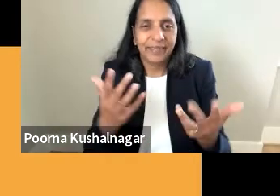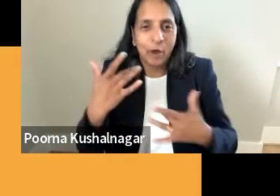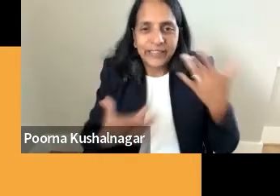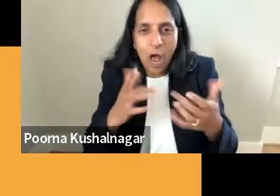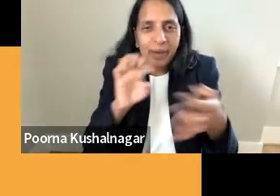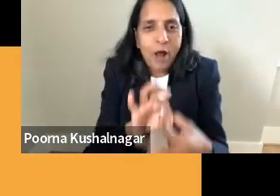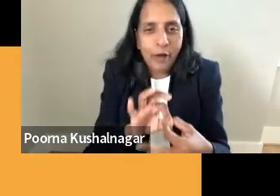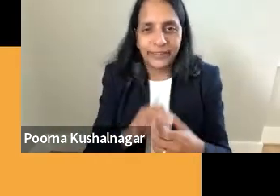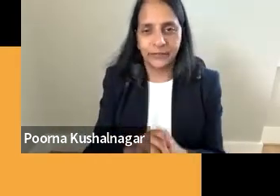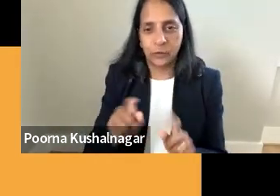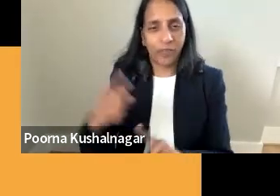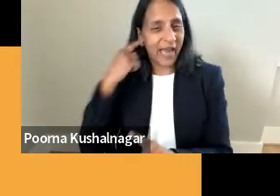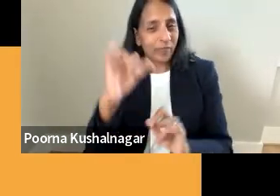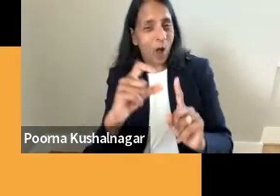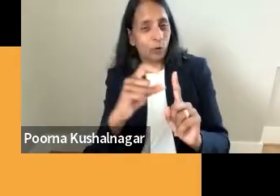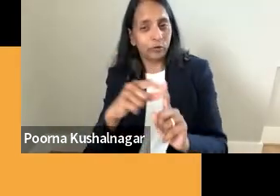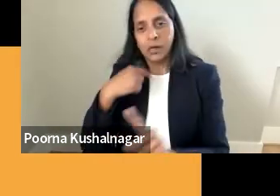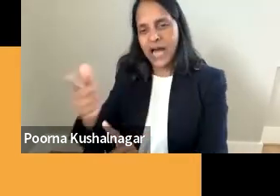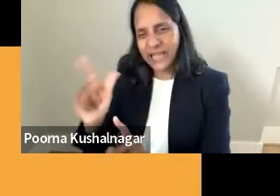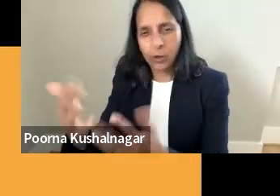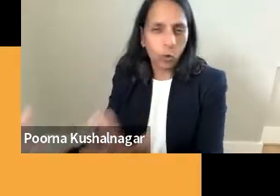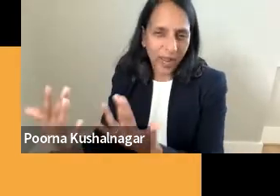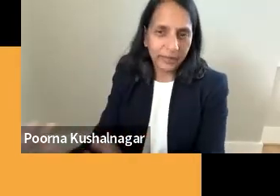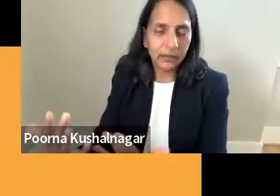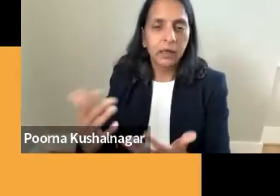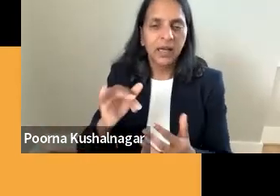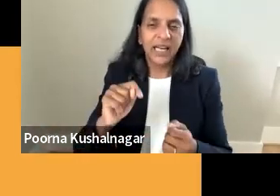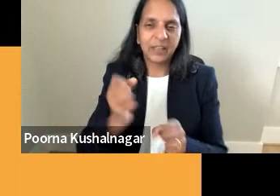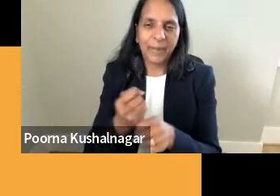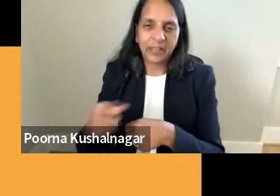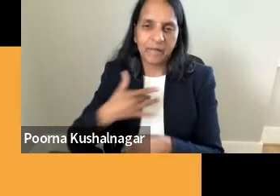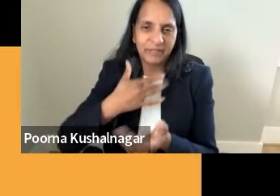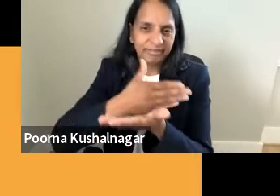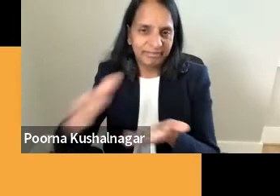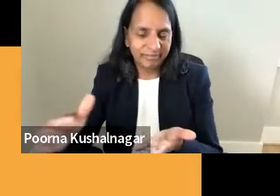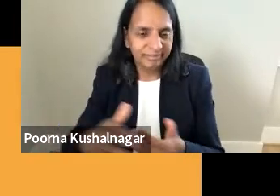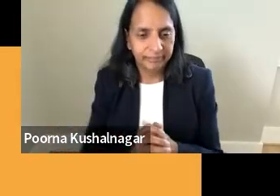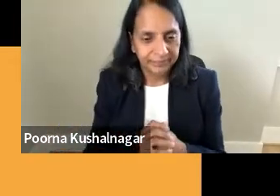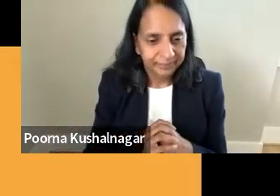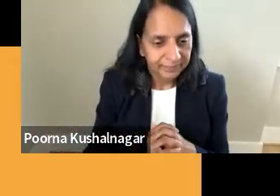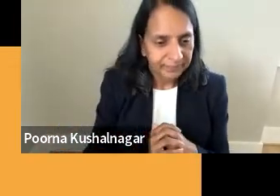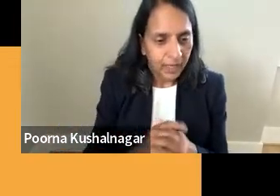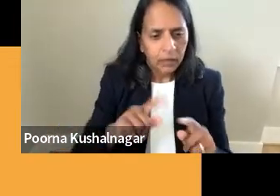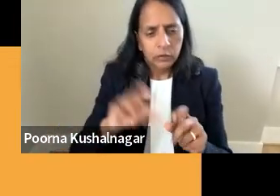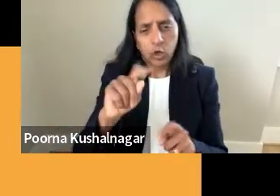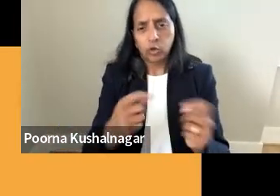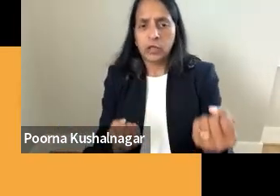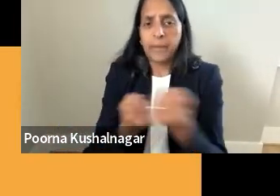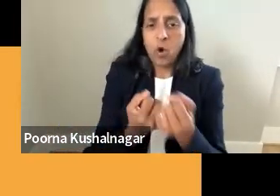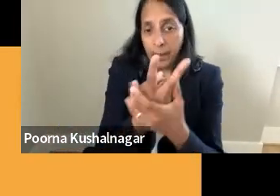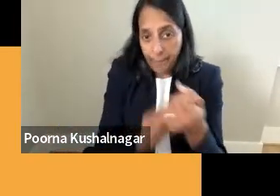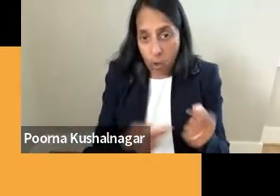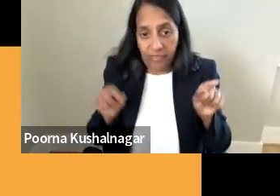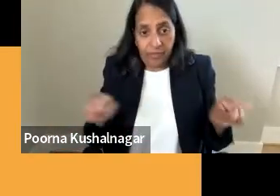and engage with their family members. They're excited to belong. So when they hear phrases like that, like "I'll tell you later," or "It's not important," that's what makes them